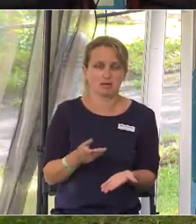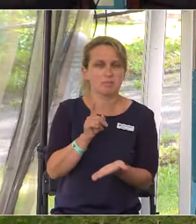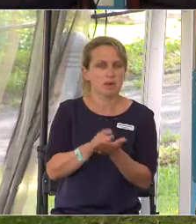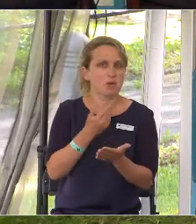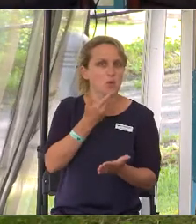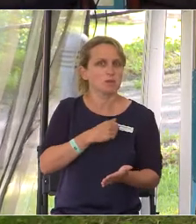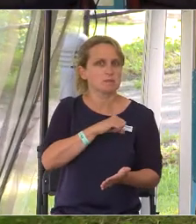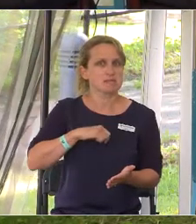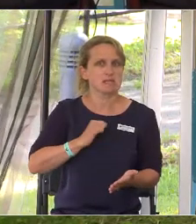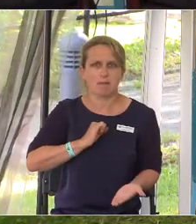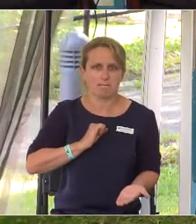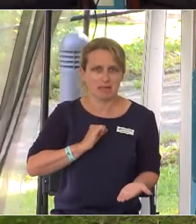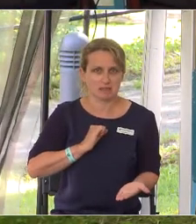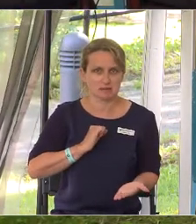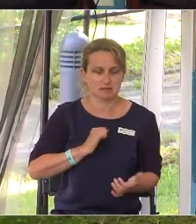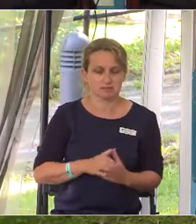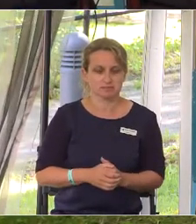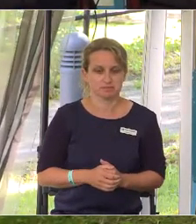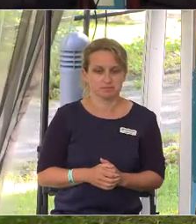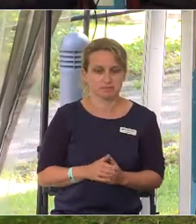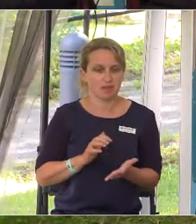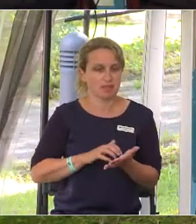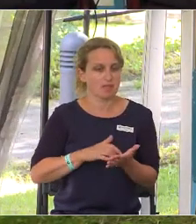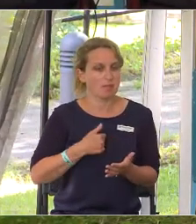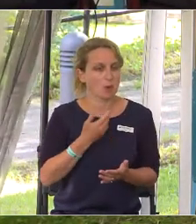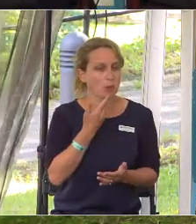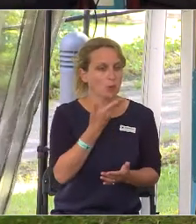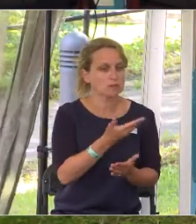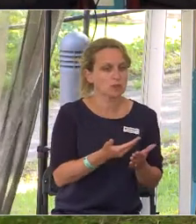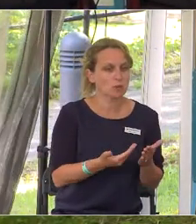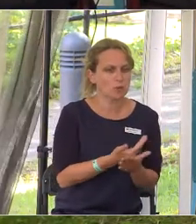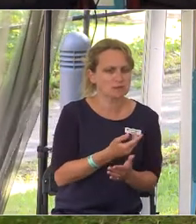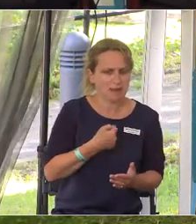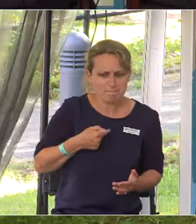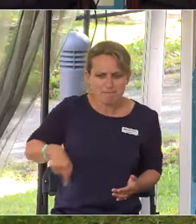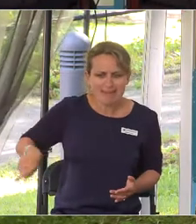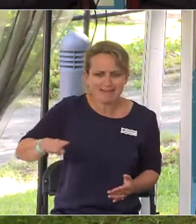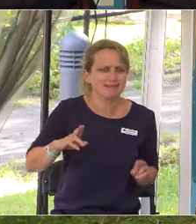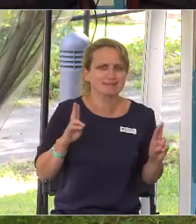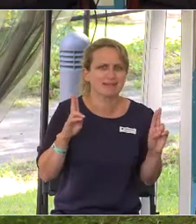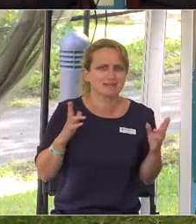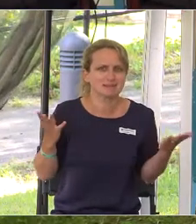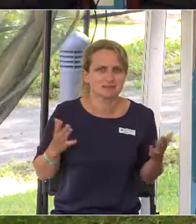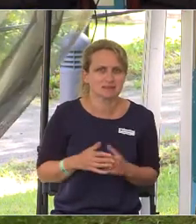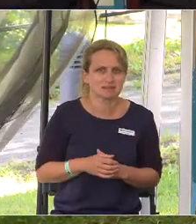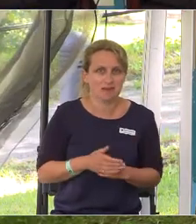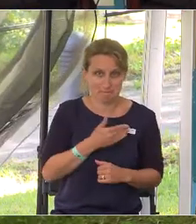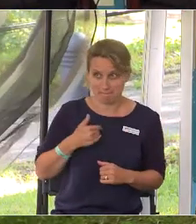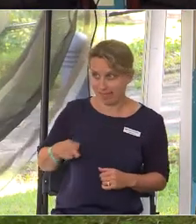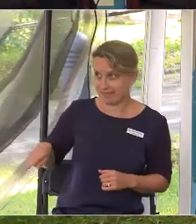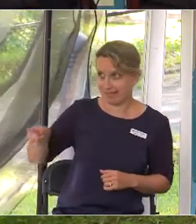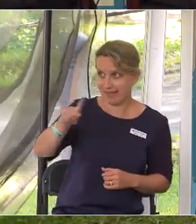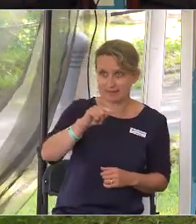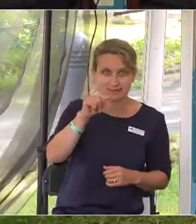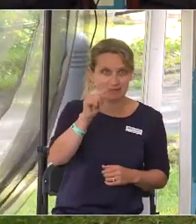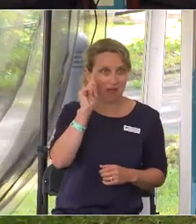is basically from me, actually, to your doctor, who is this week? Who, we have the opinion festival here, which